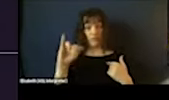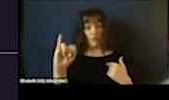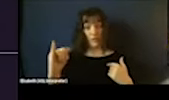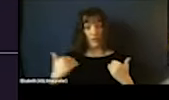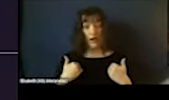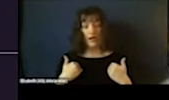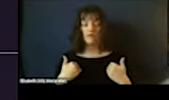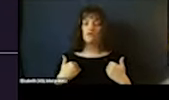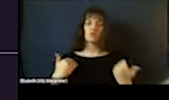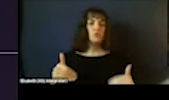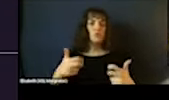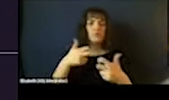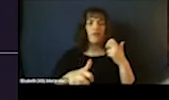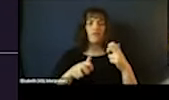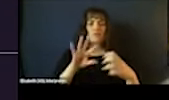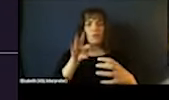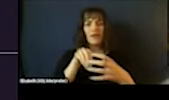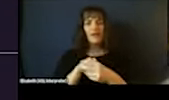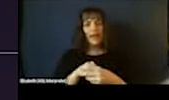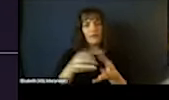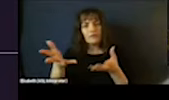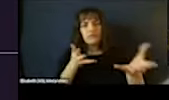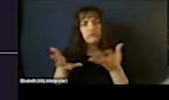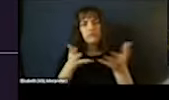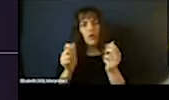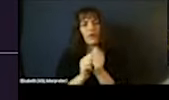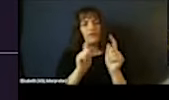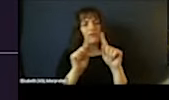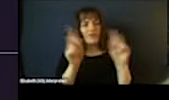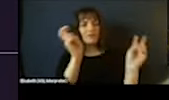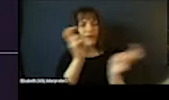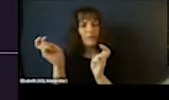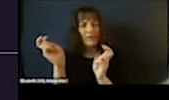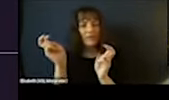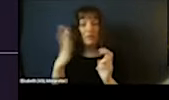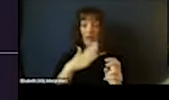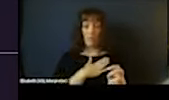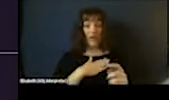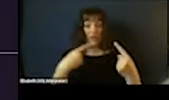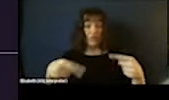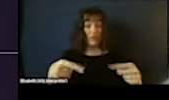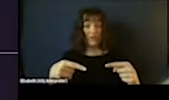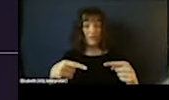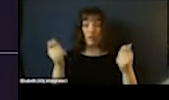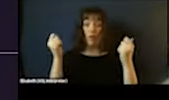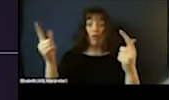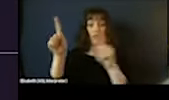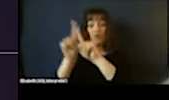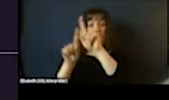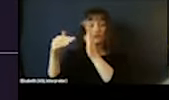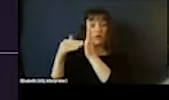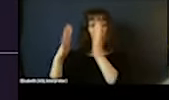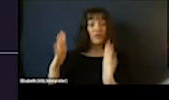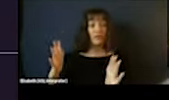to engage with topics in the subject. But I would actually make the argument that all astronomers are actually vision